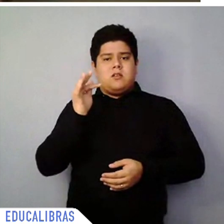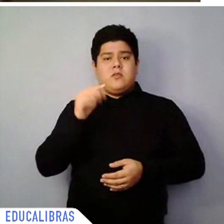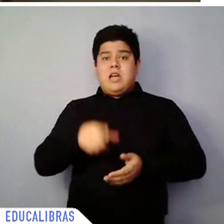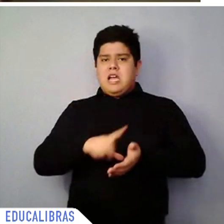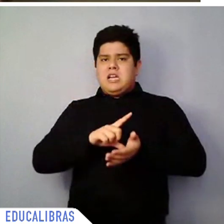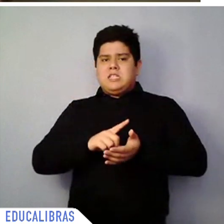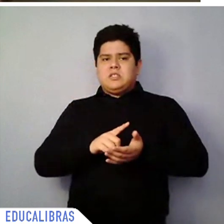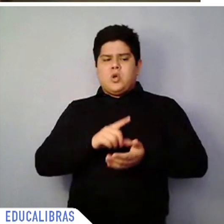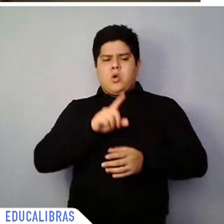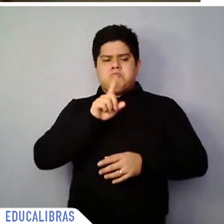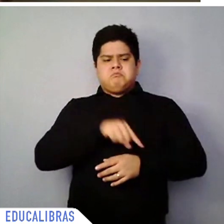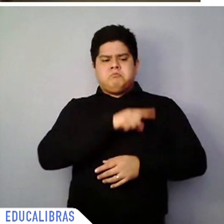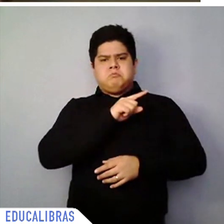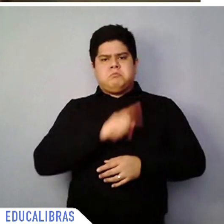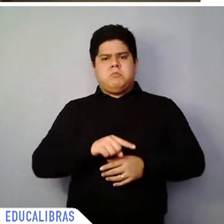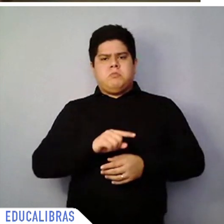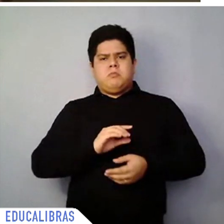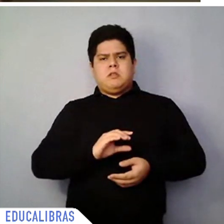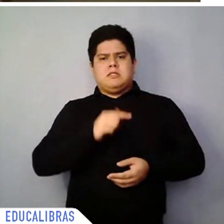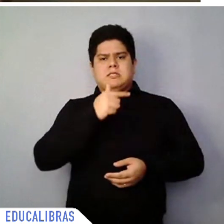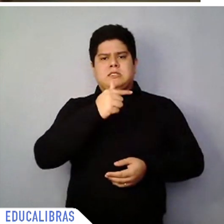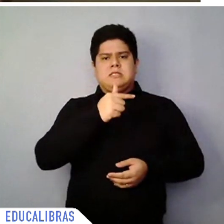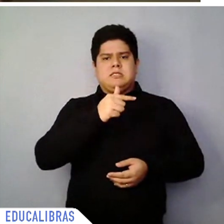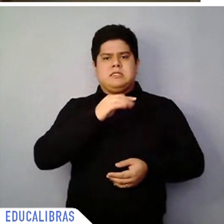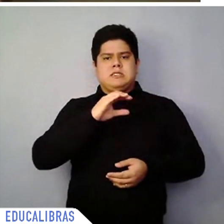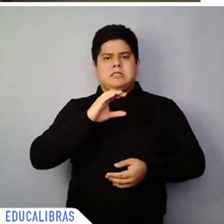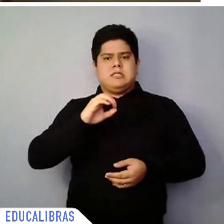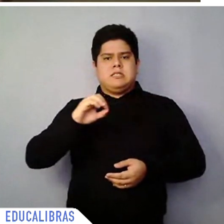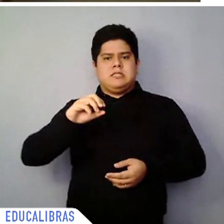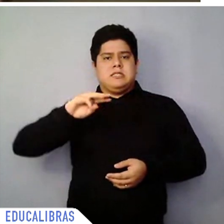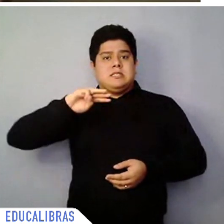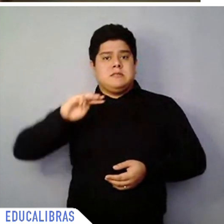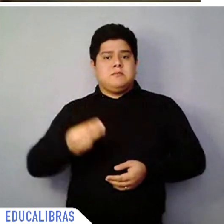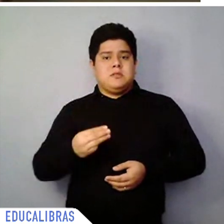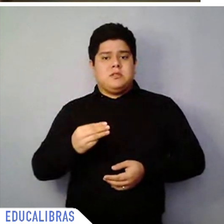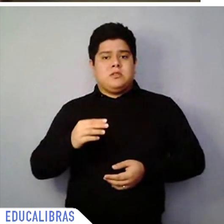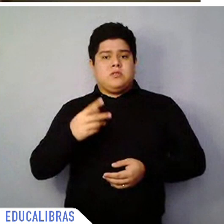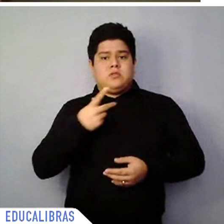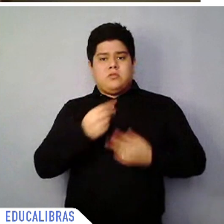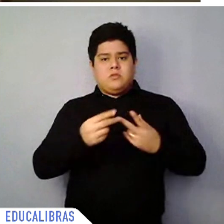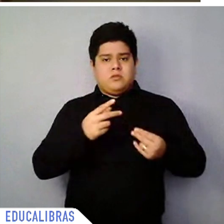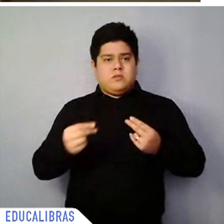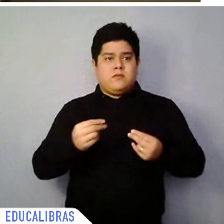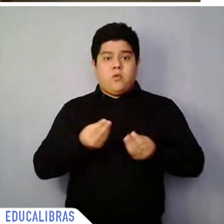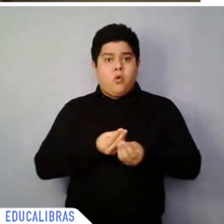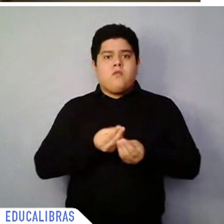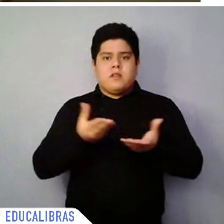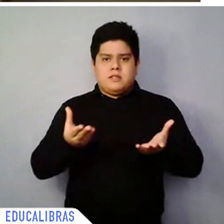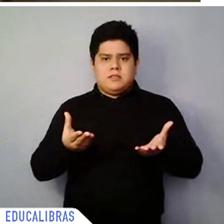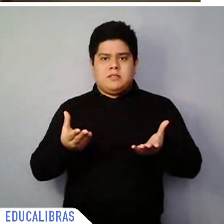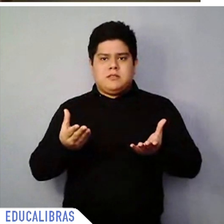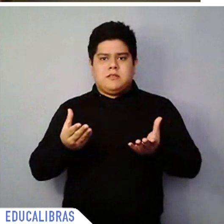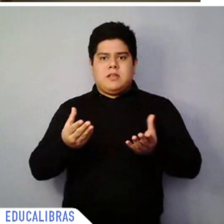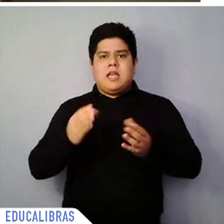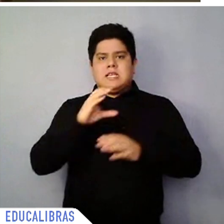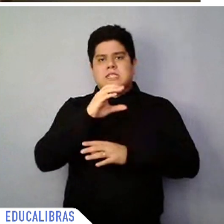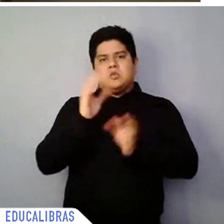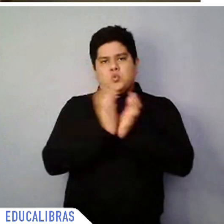COVID-19 vaccine. If the government had not refused the offer of